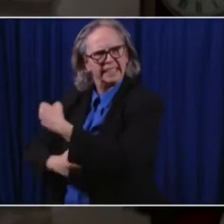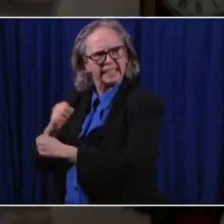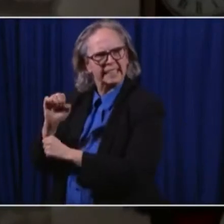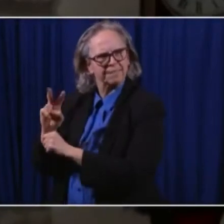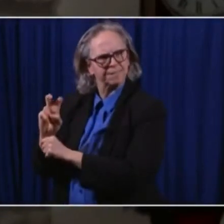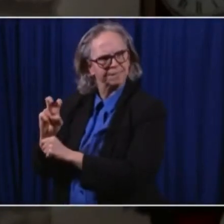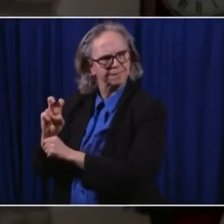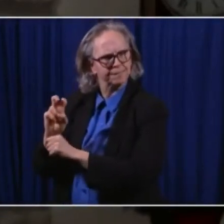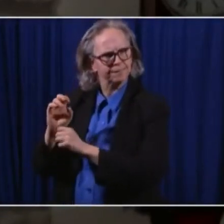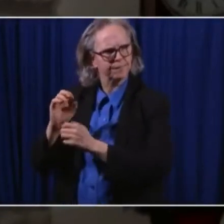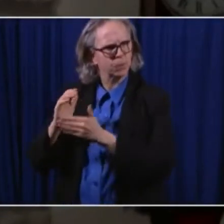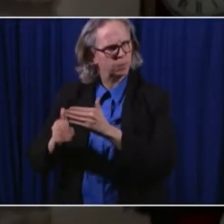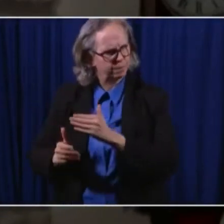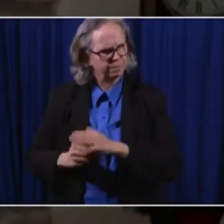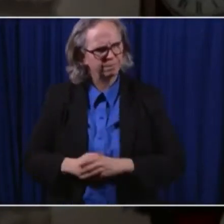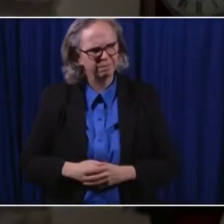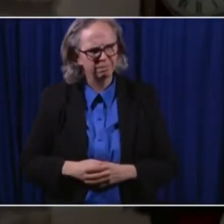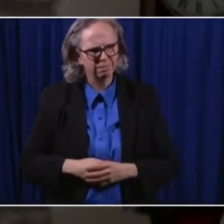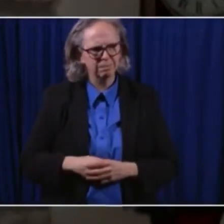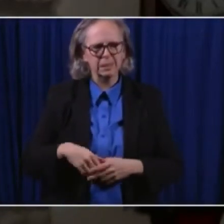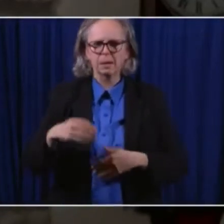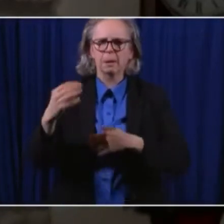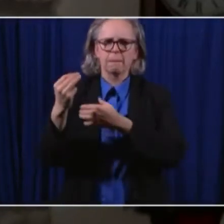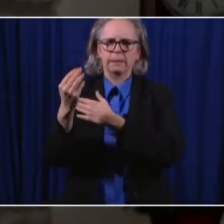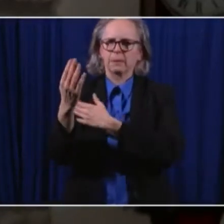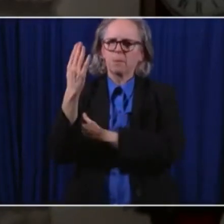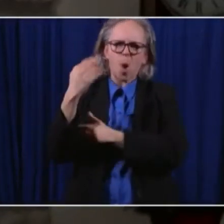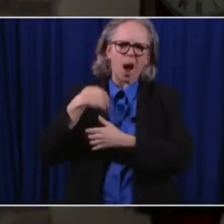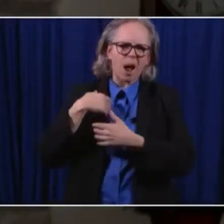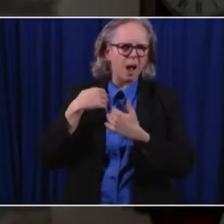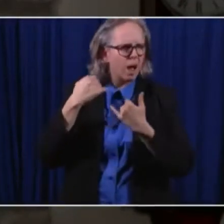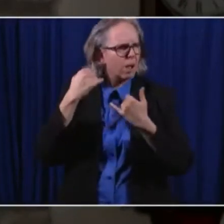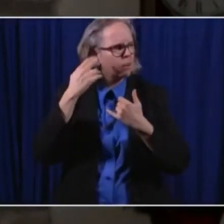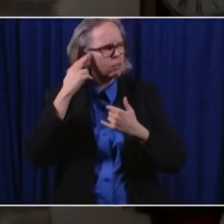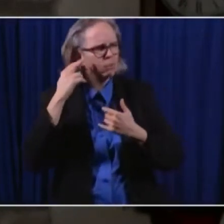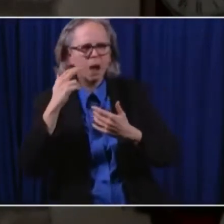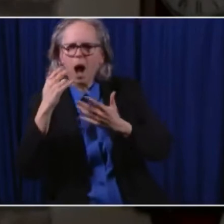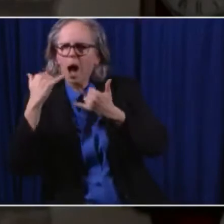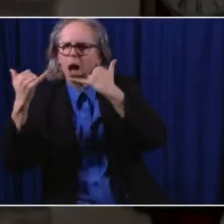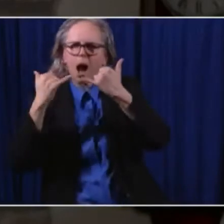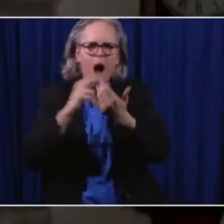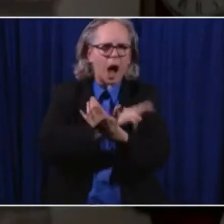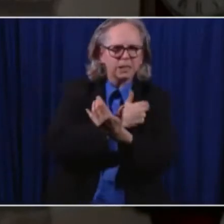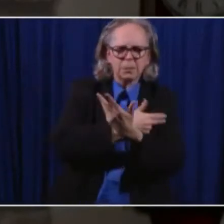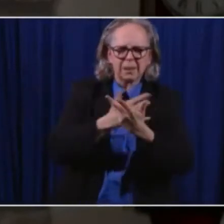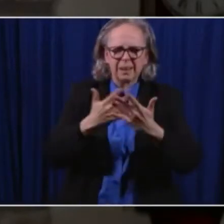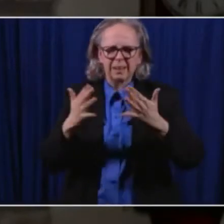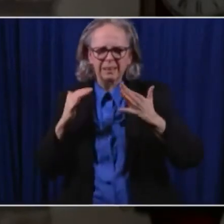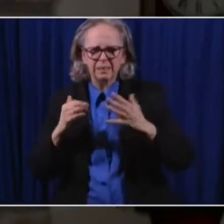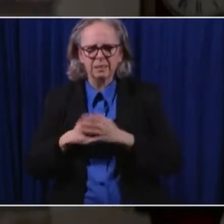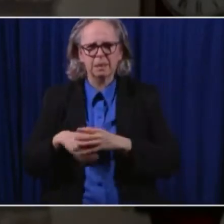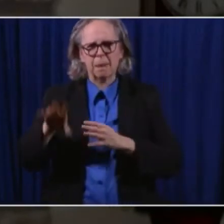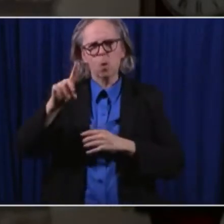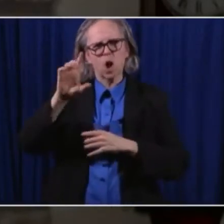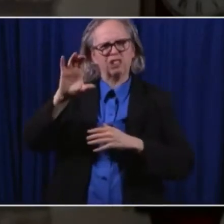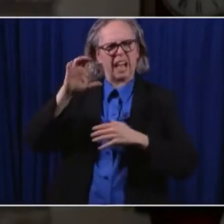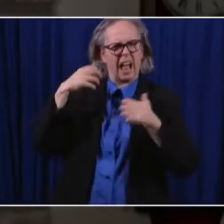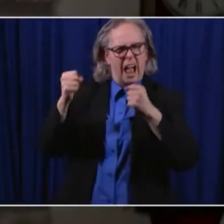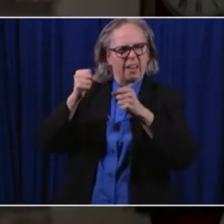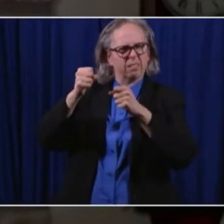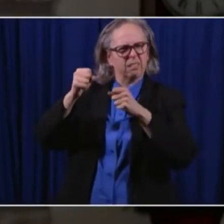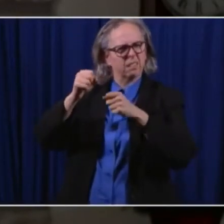state of Ohio. These are the local health departments who are doing the work. They've just started today to get some of the vaccine in, so they'll